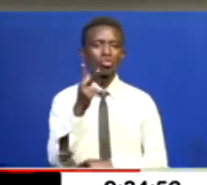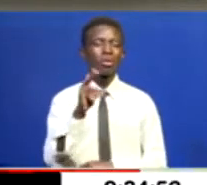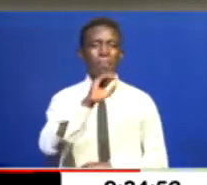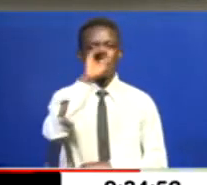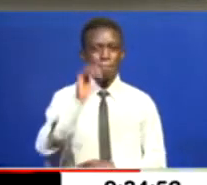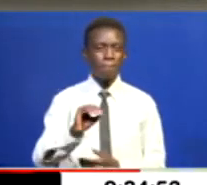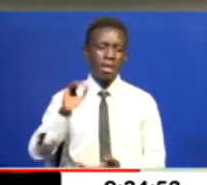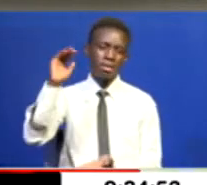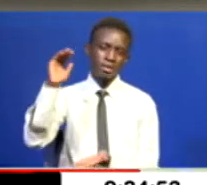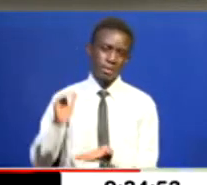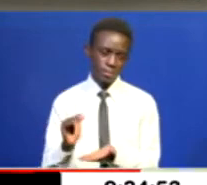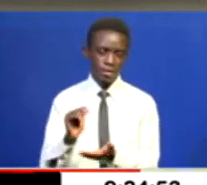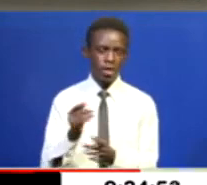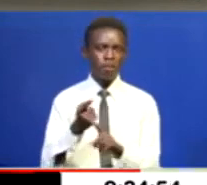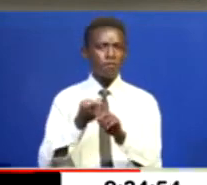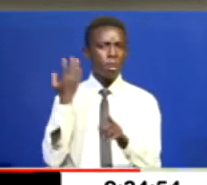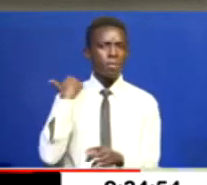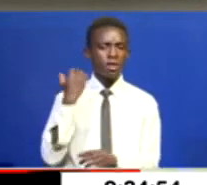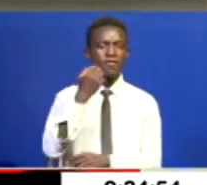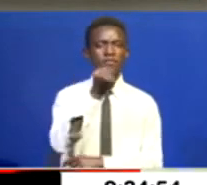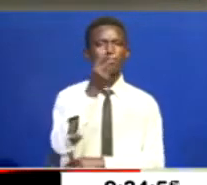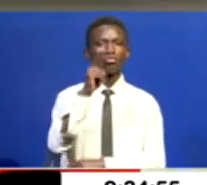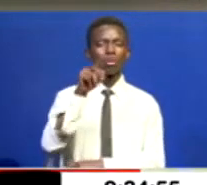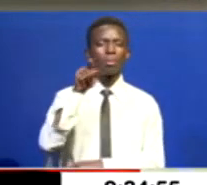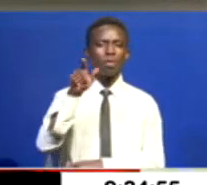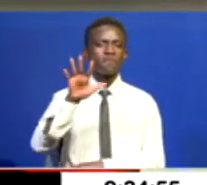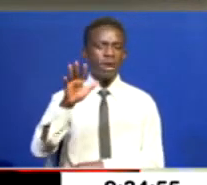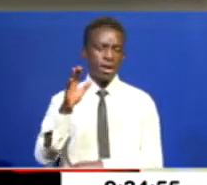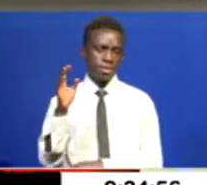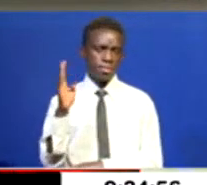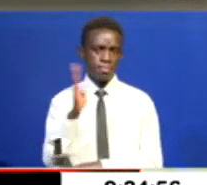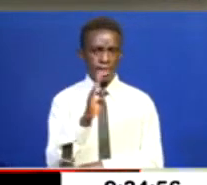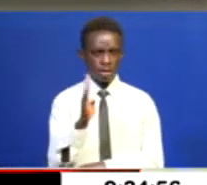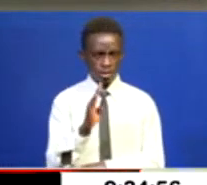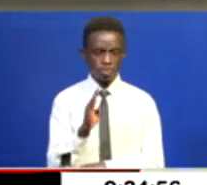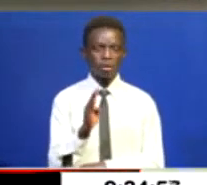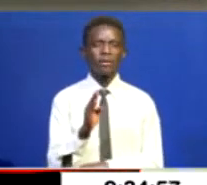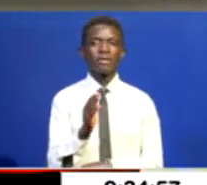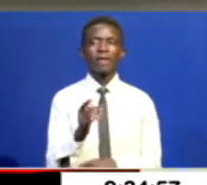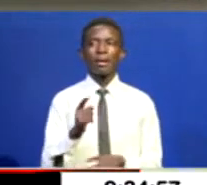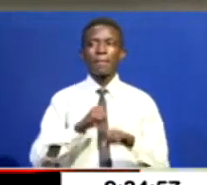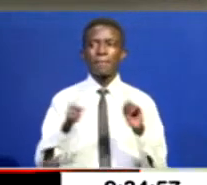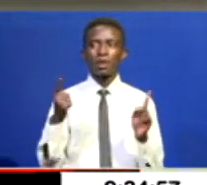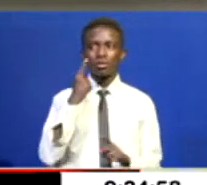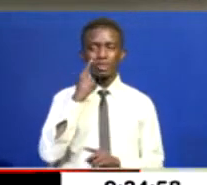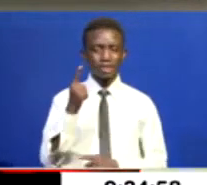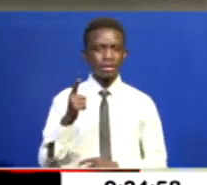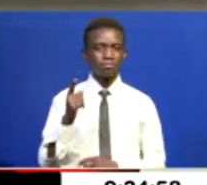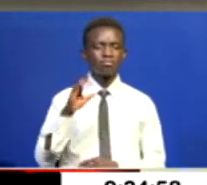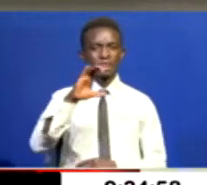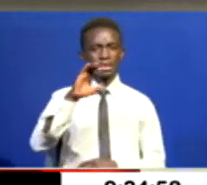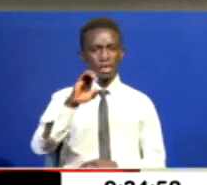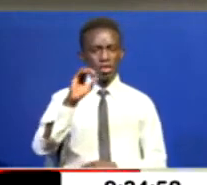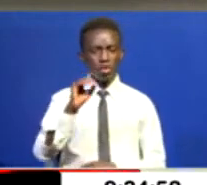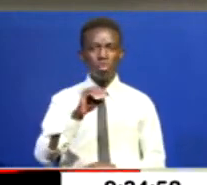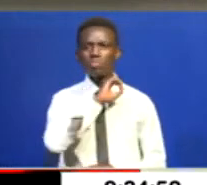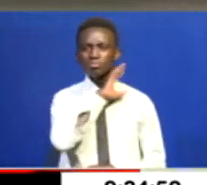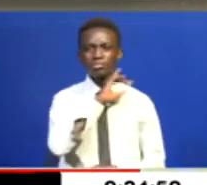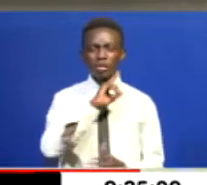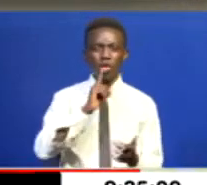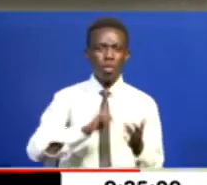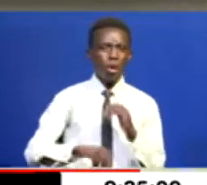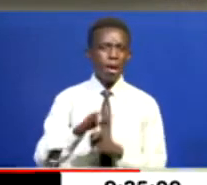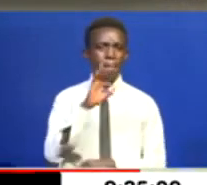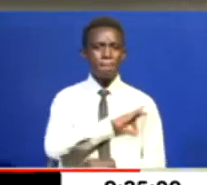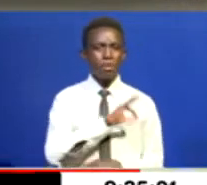to 52.5 billion shillings. CEO Peter Ndegwa blamed the reduced profits to high cost incurred